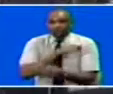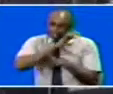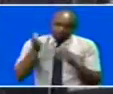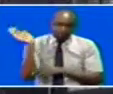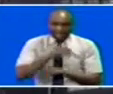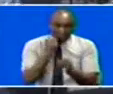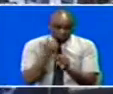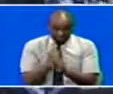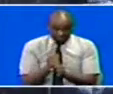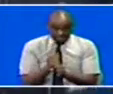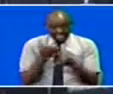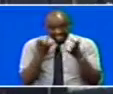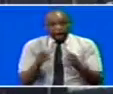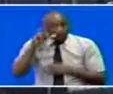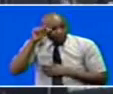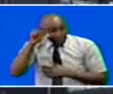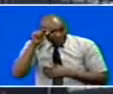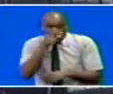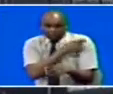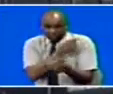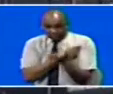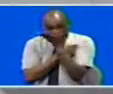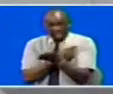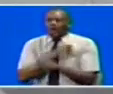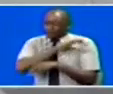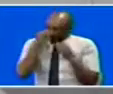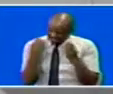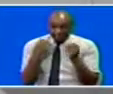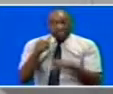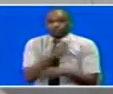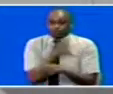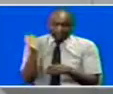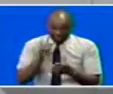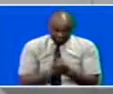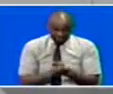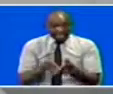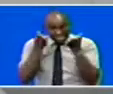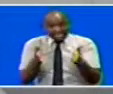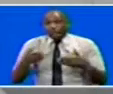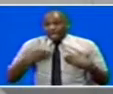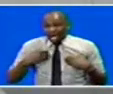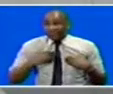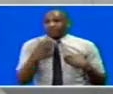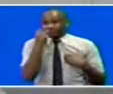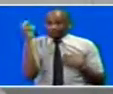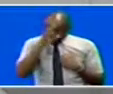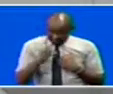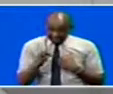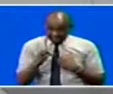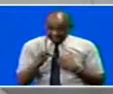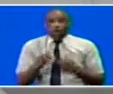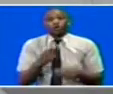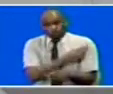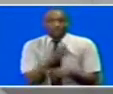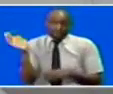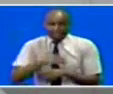work. At the coast, most of the doctors were back to work. At Coast General right now, I would say we have about 50% who are already